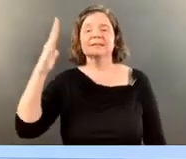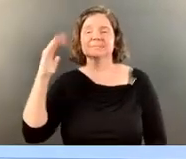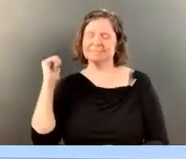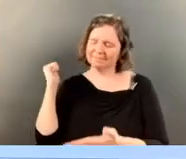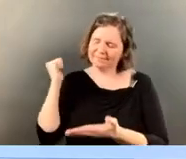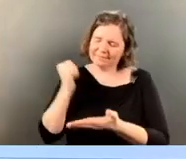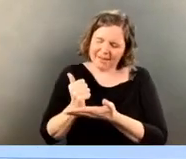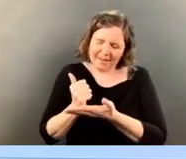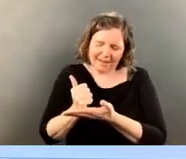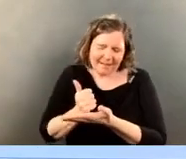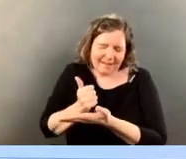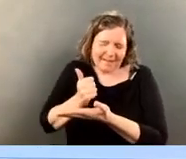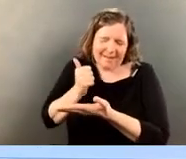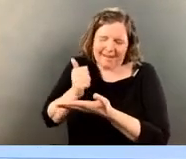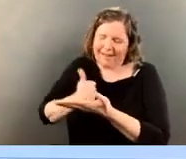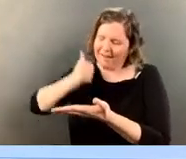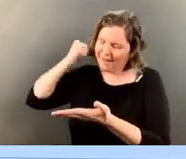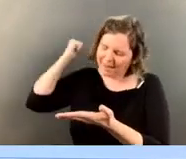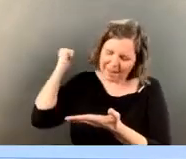Amen,